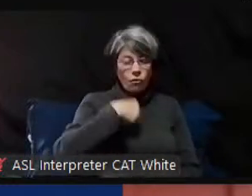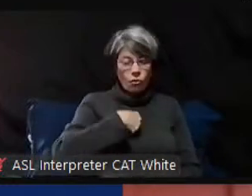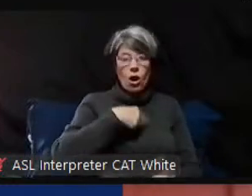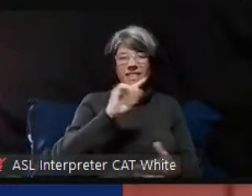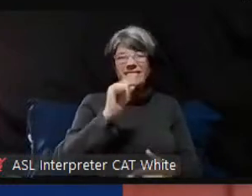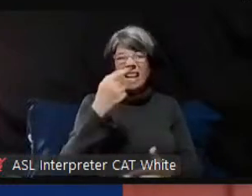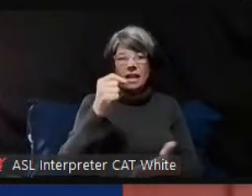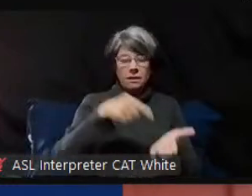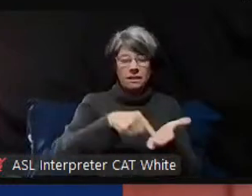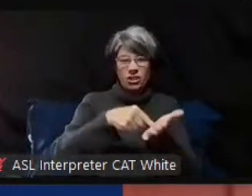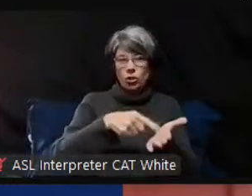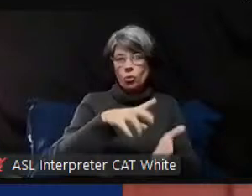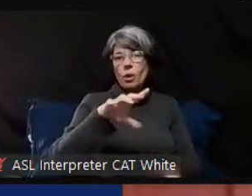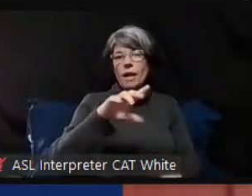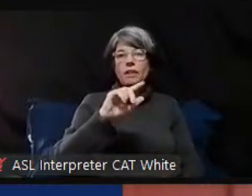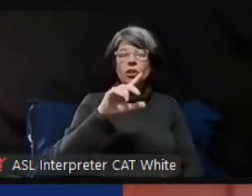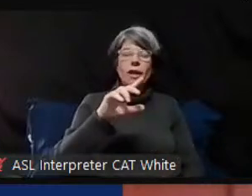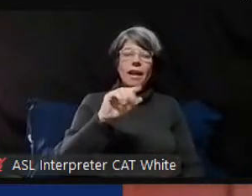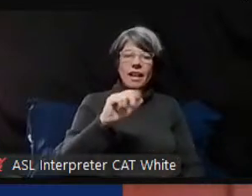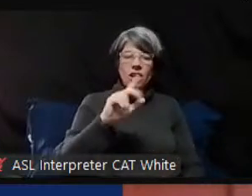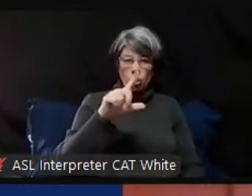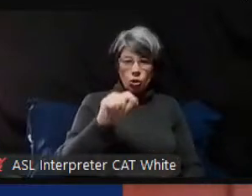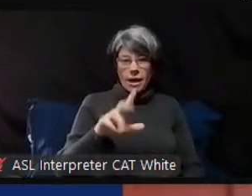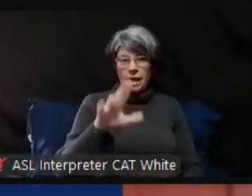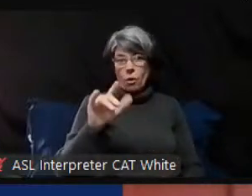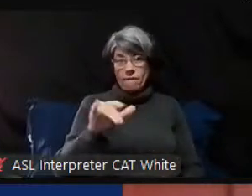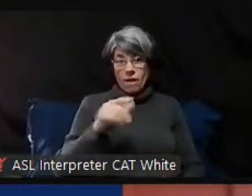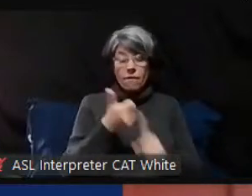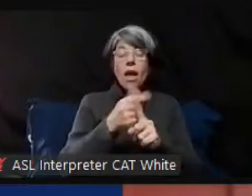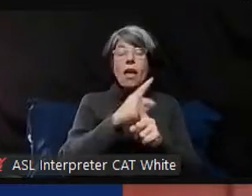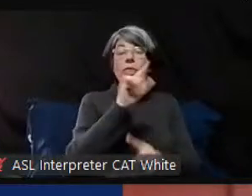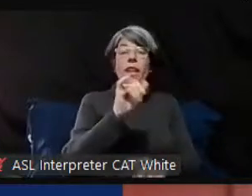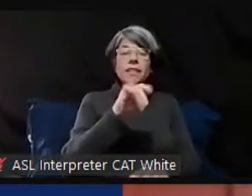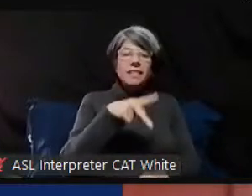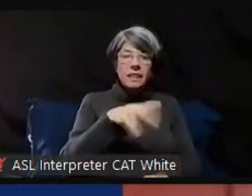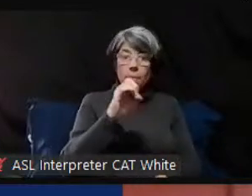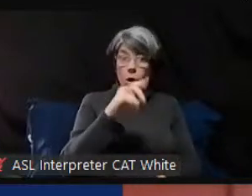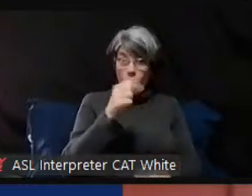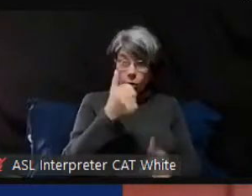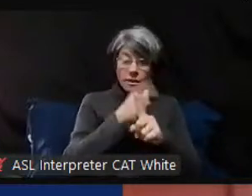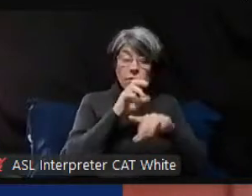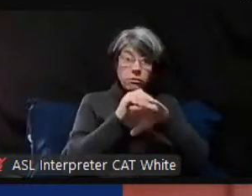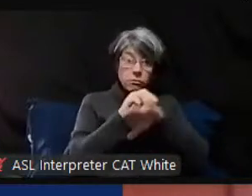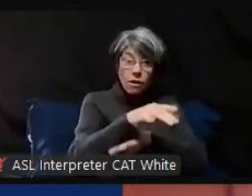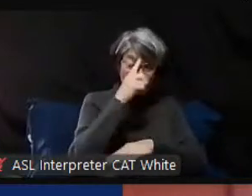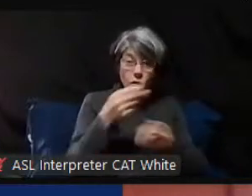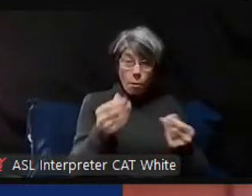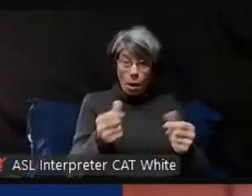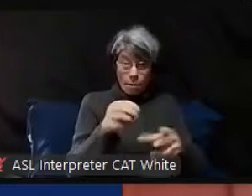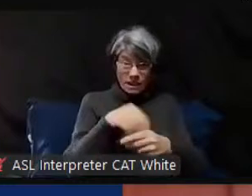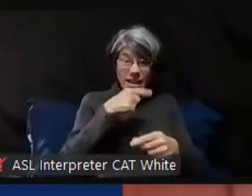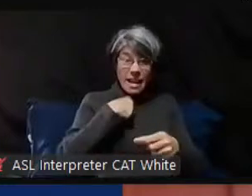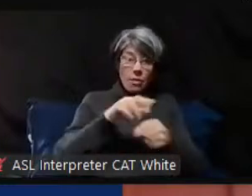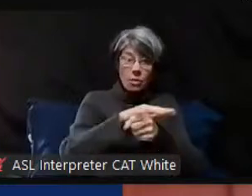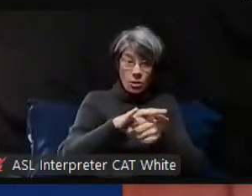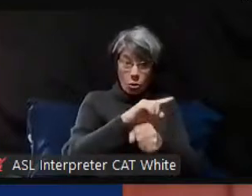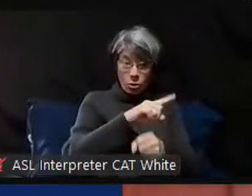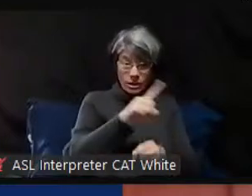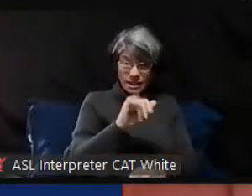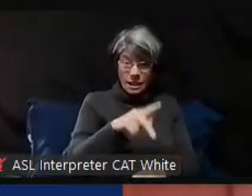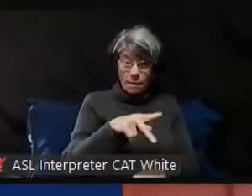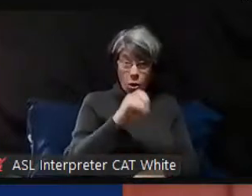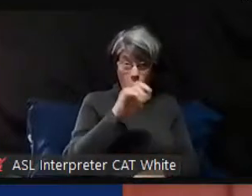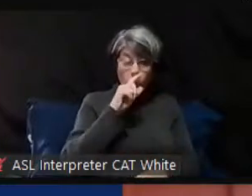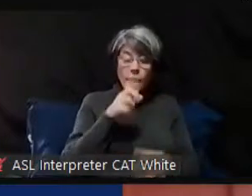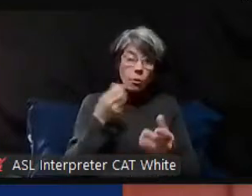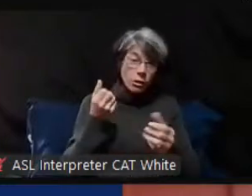for properties located in 18 zip codes impacted by the wildfires. For property owners in the impacted zip codes that were impacted